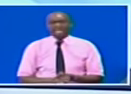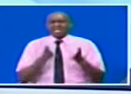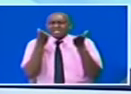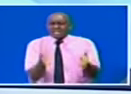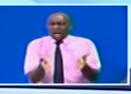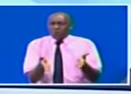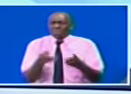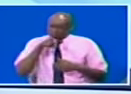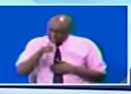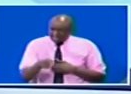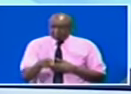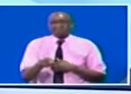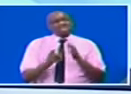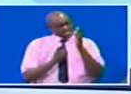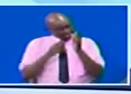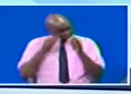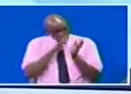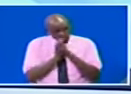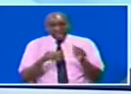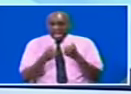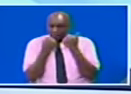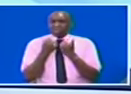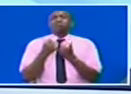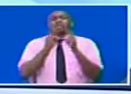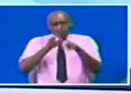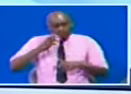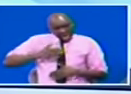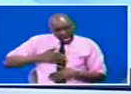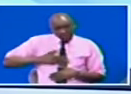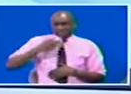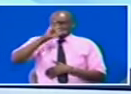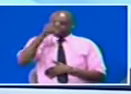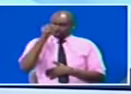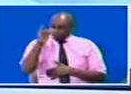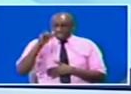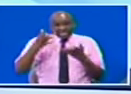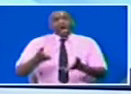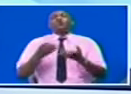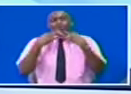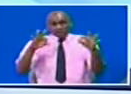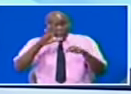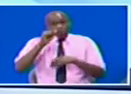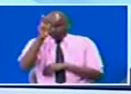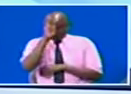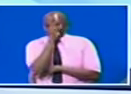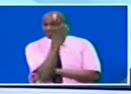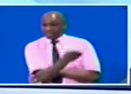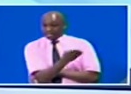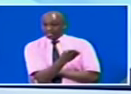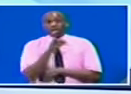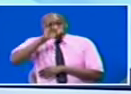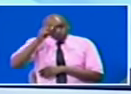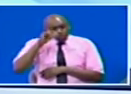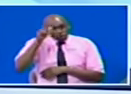Now, it is a bittersweet development as KTN News journalist Joy Doreen Biira is released from police custody. Joy